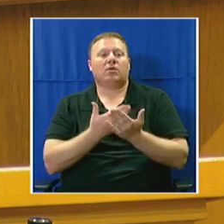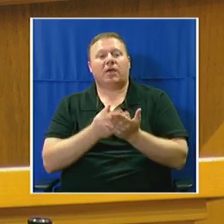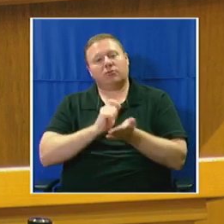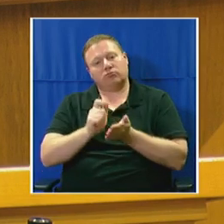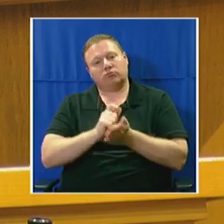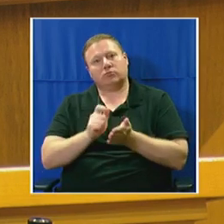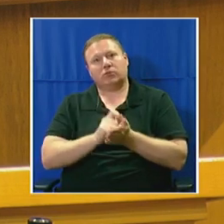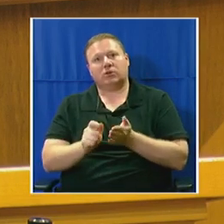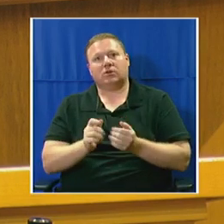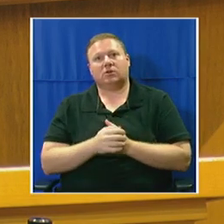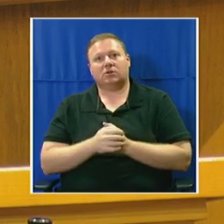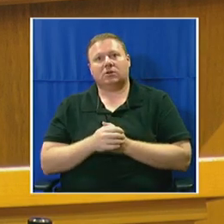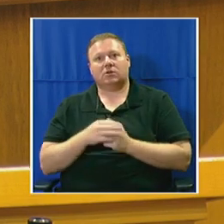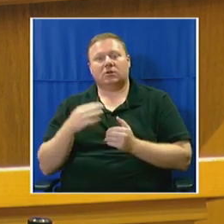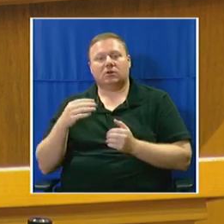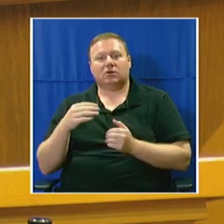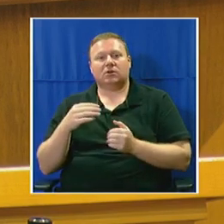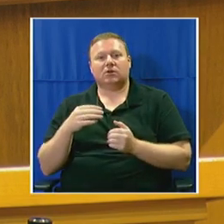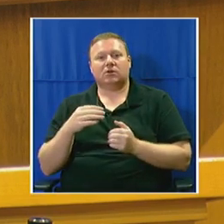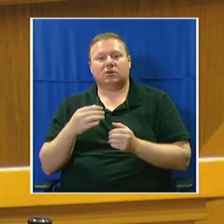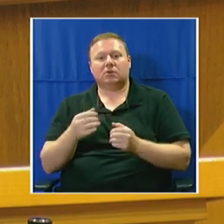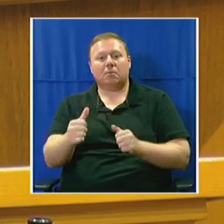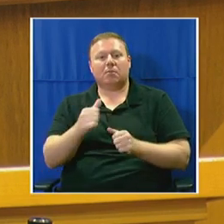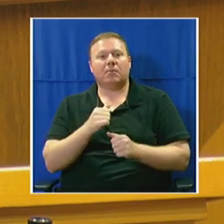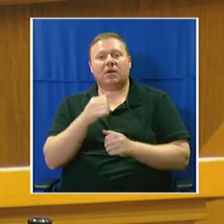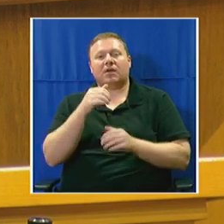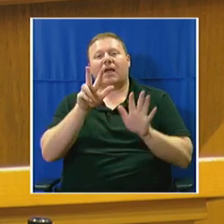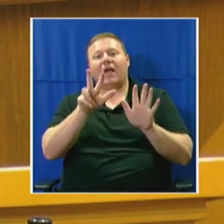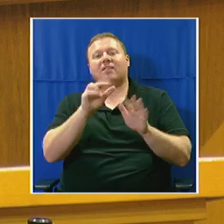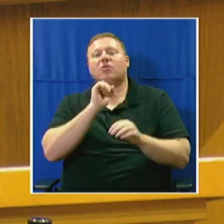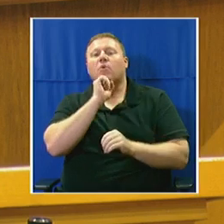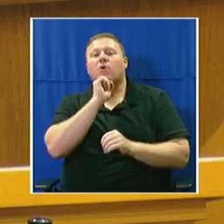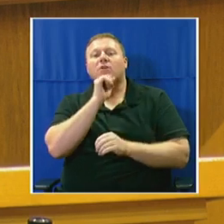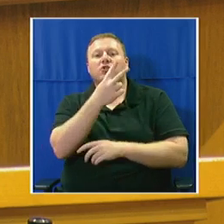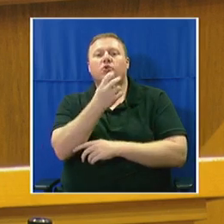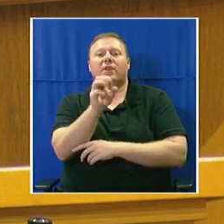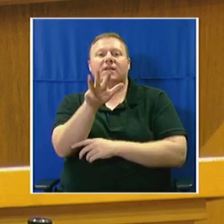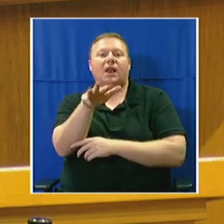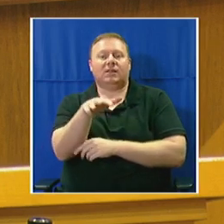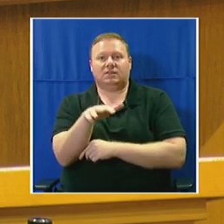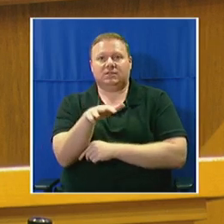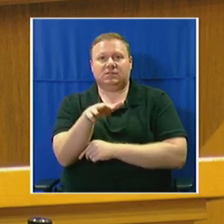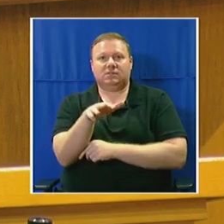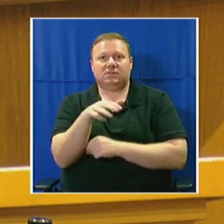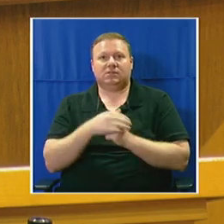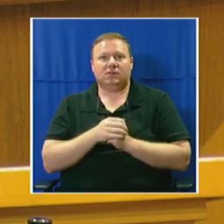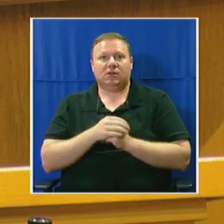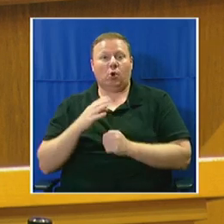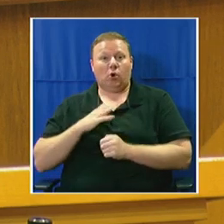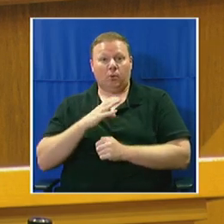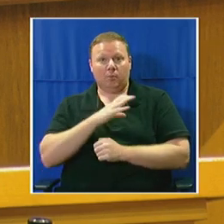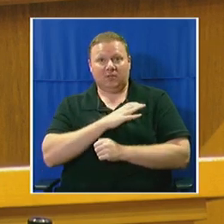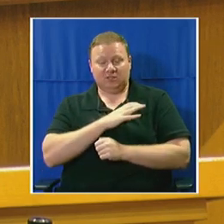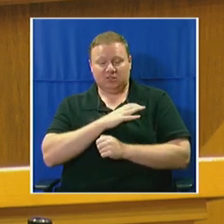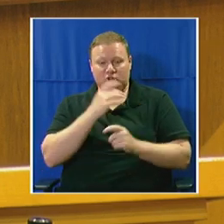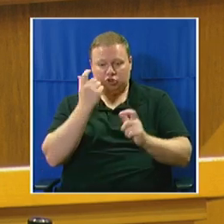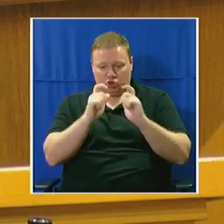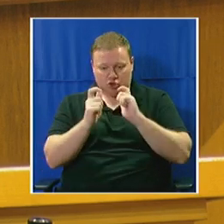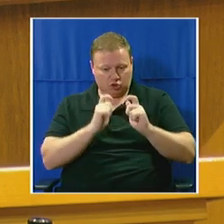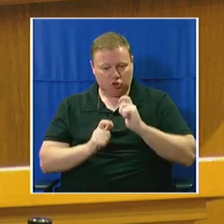not to recommend their restoration to office the committee also invited them to make any further written